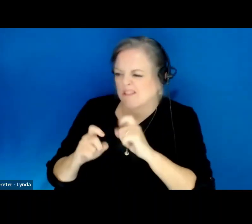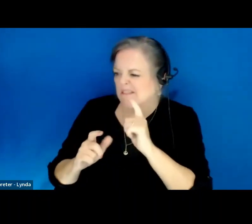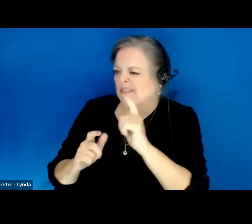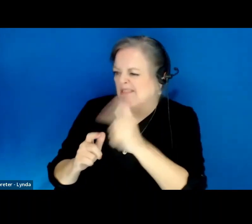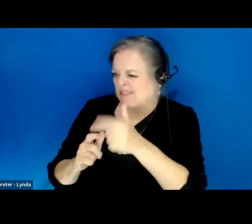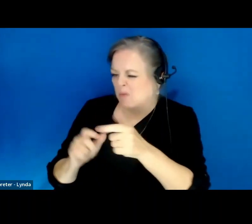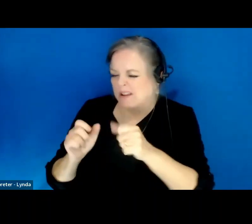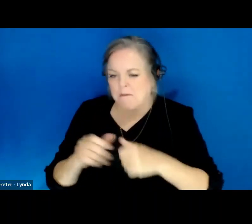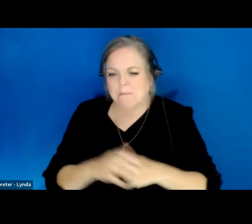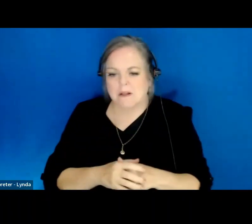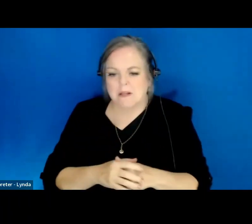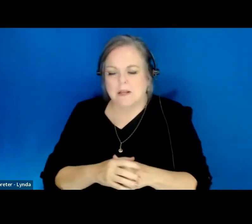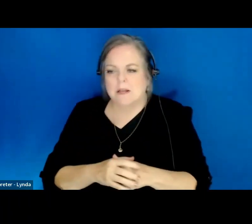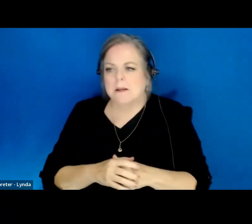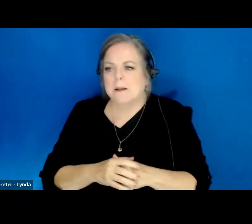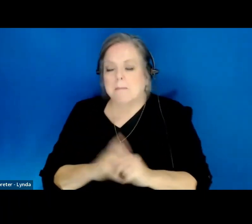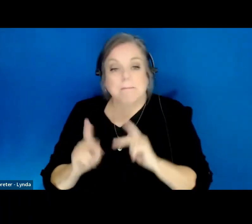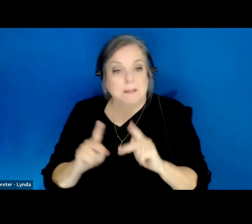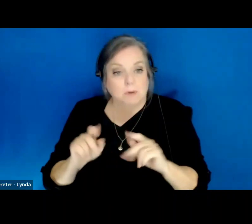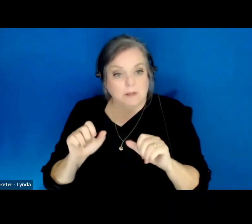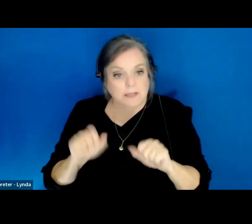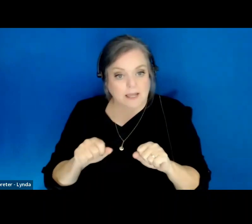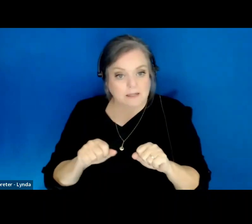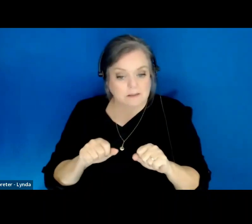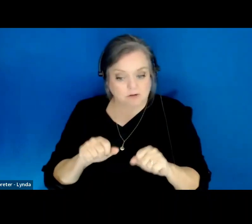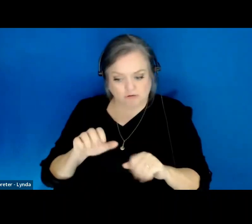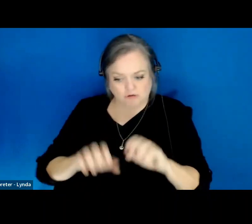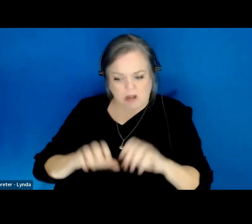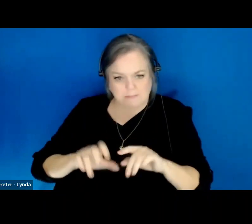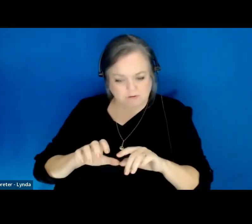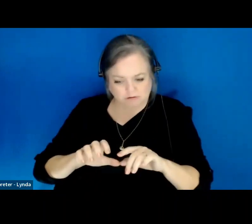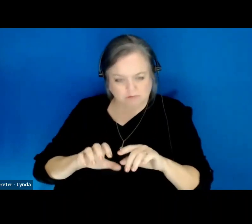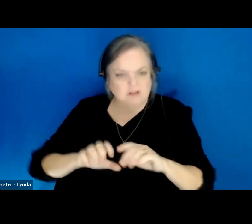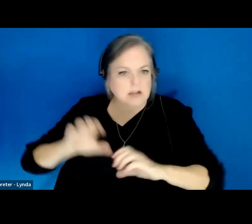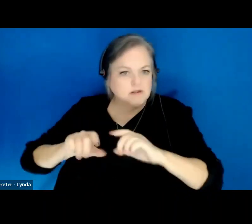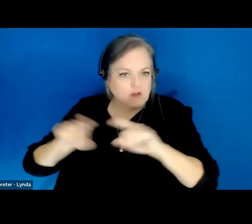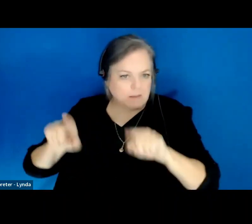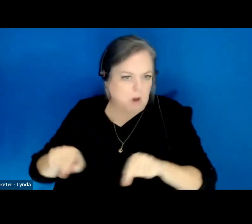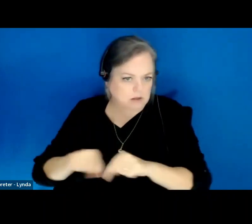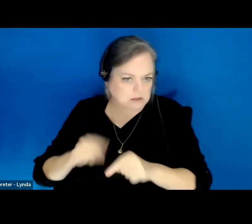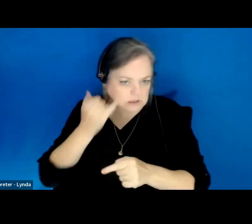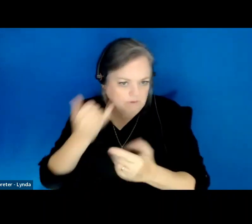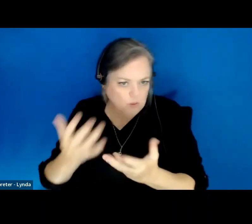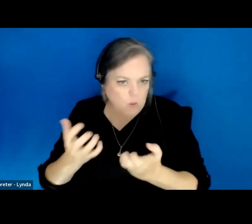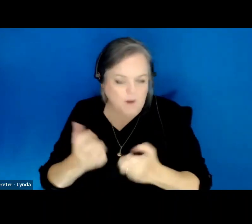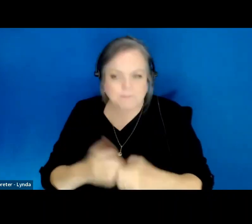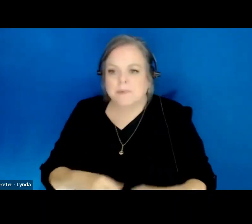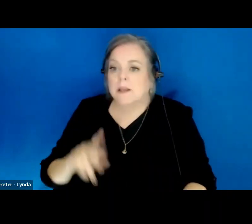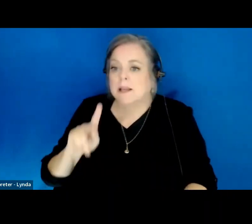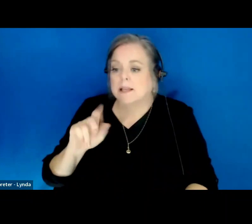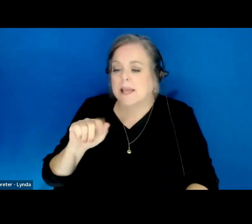and people can put them in the chat box if they want. But Caitlin, thank you